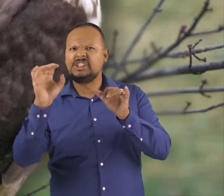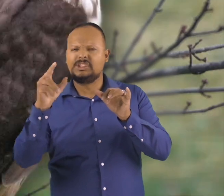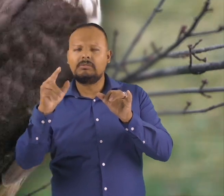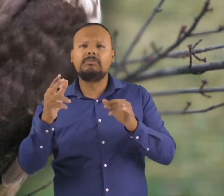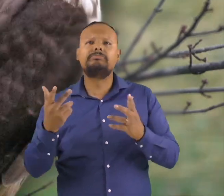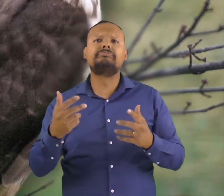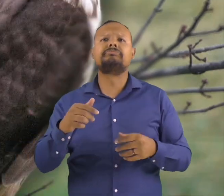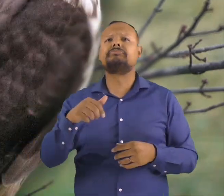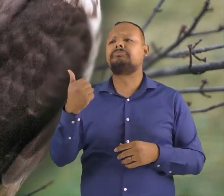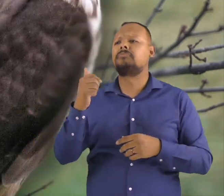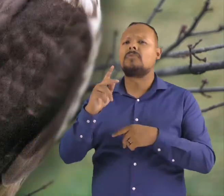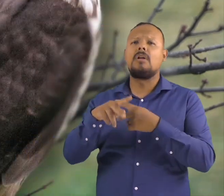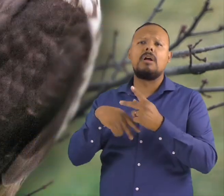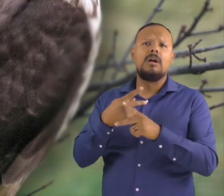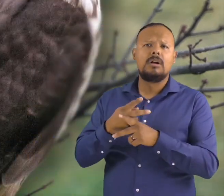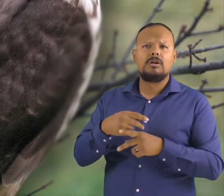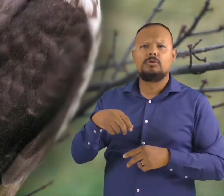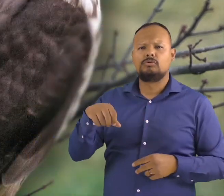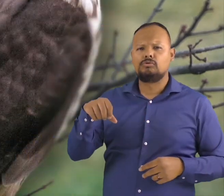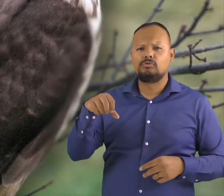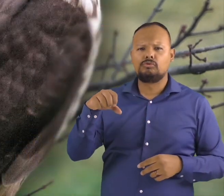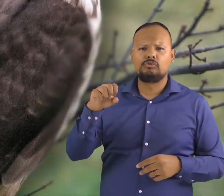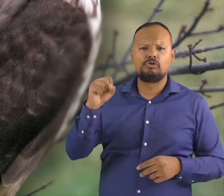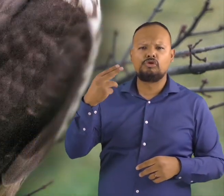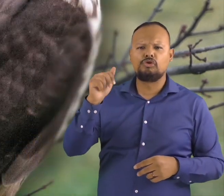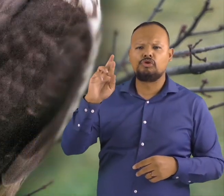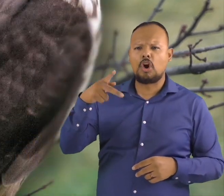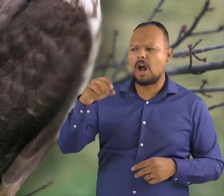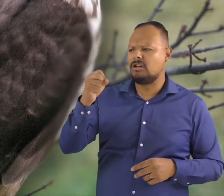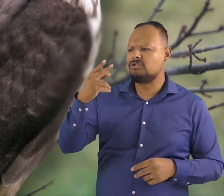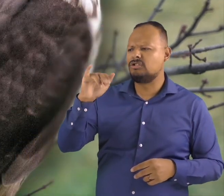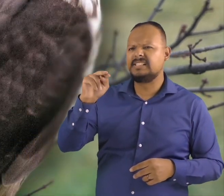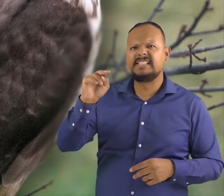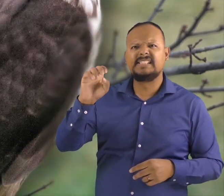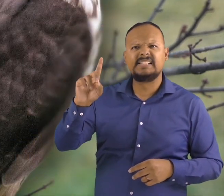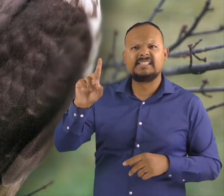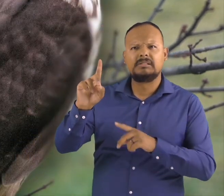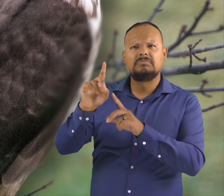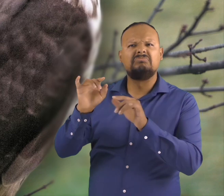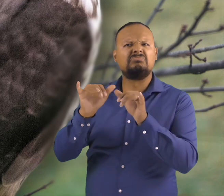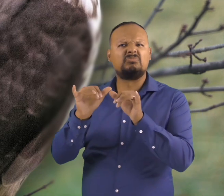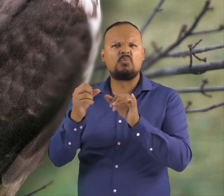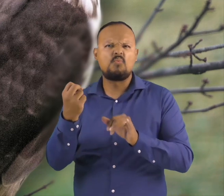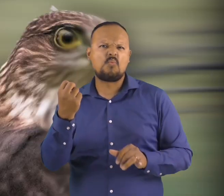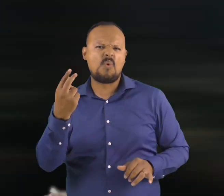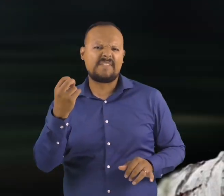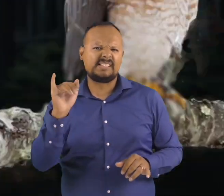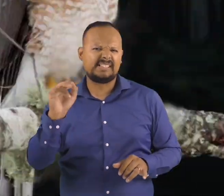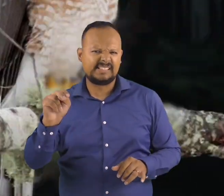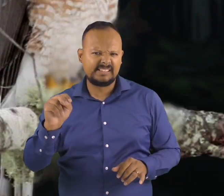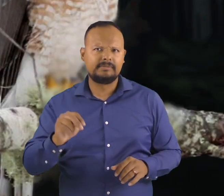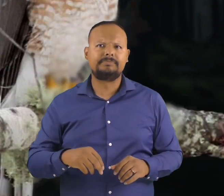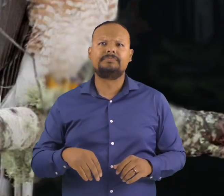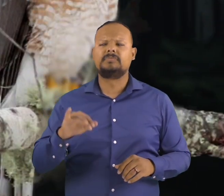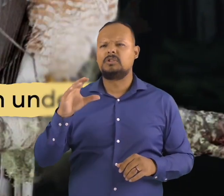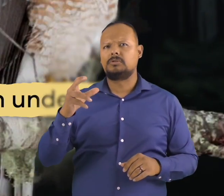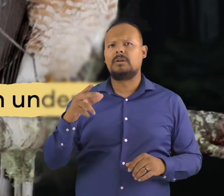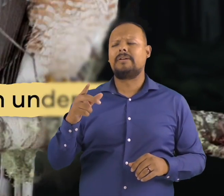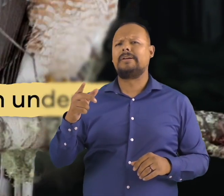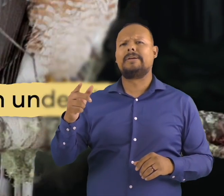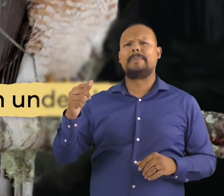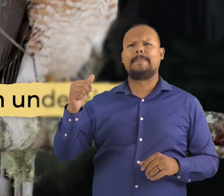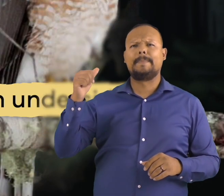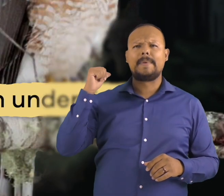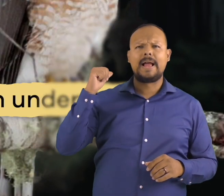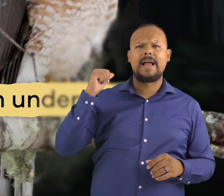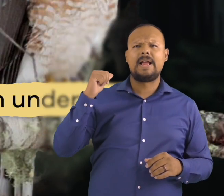Another type is the Sharp-Shinned hawk, which is about 12 inches long. Both of these birds